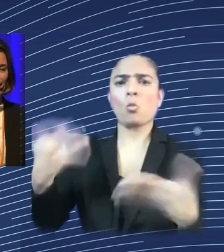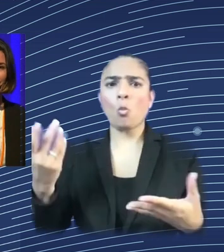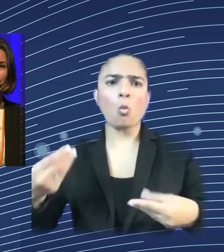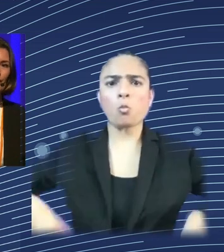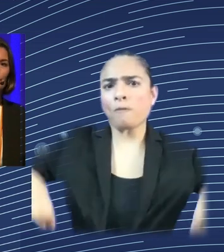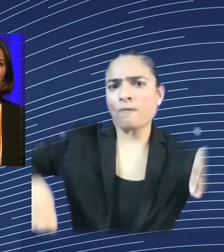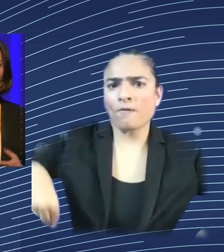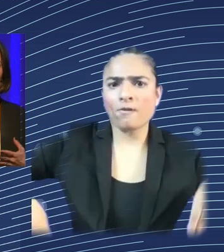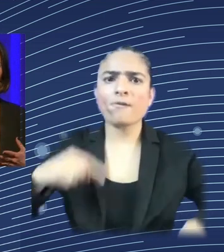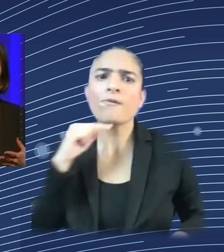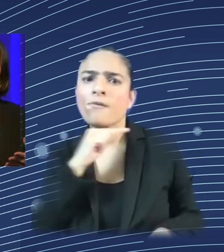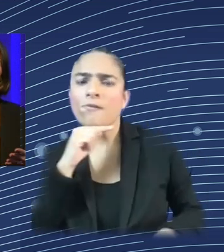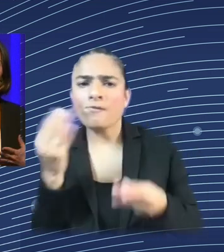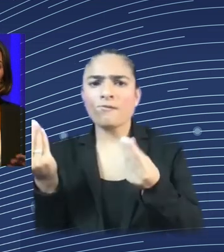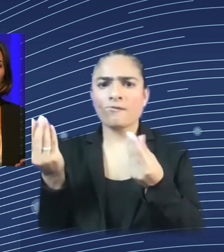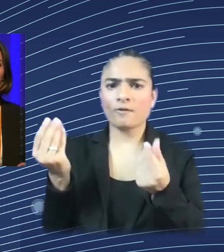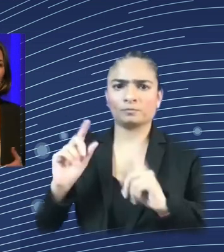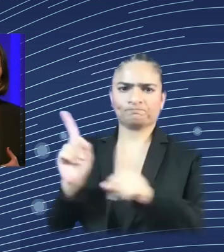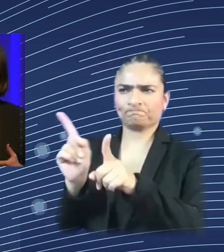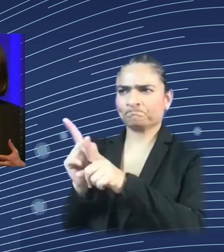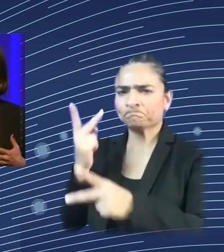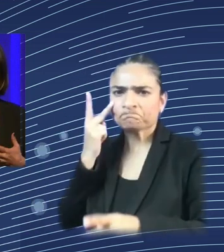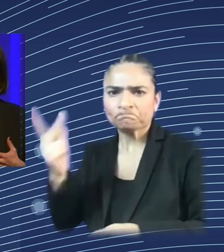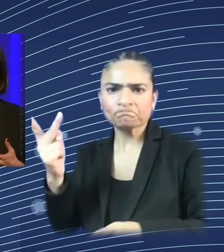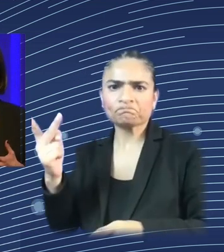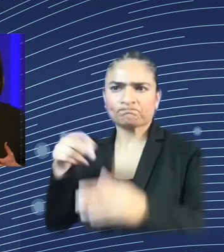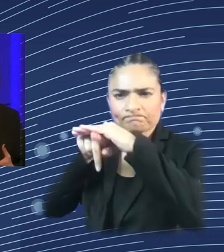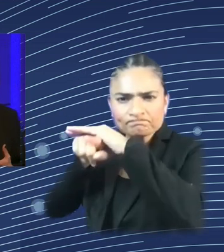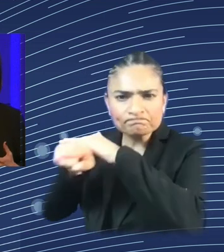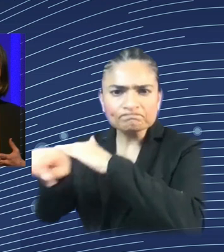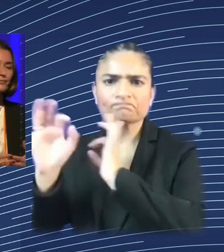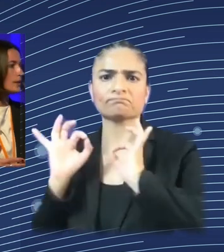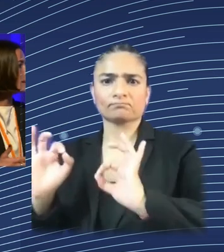on hand. We see that AI can make processes